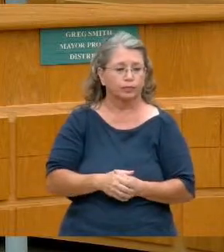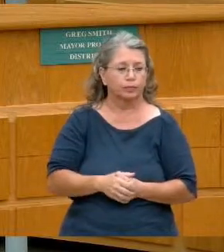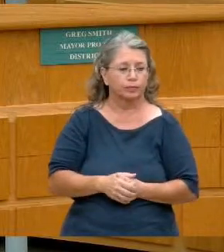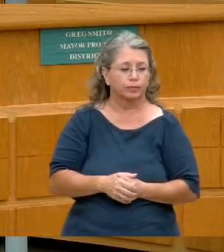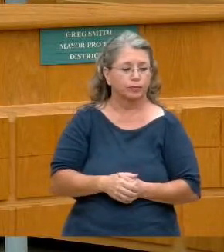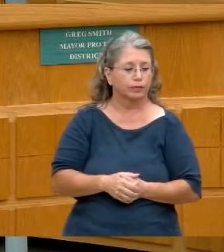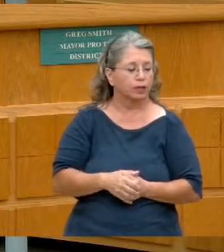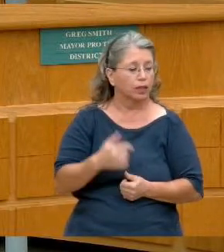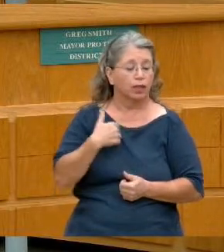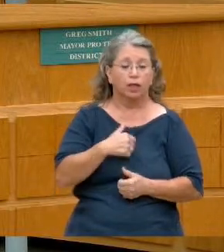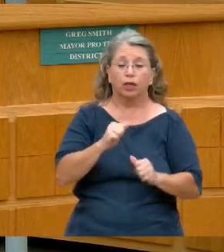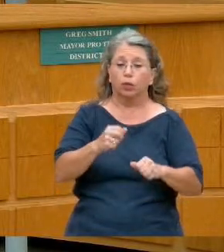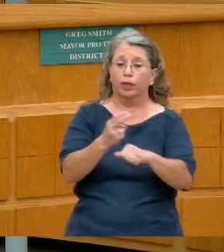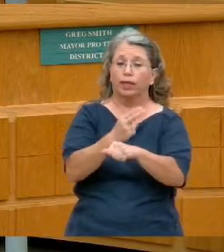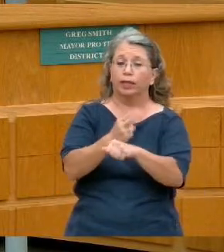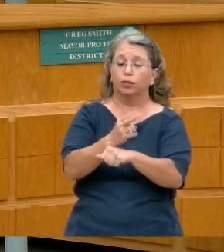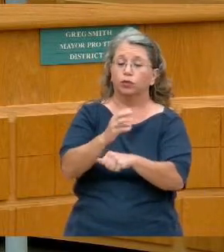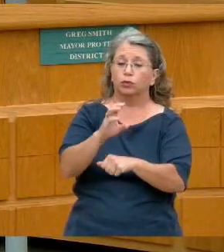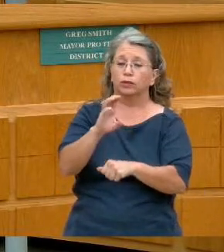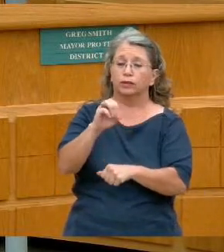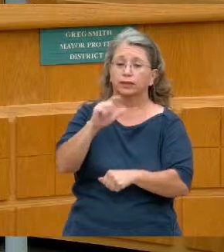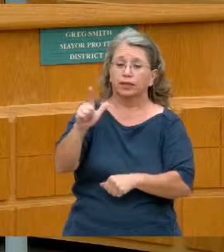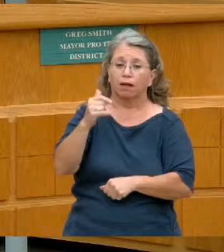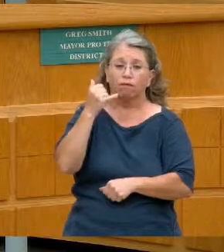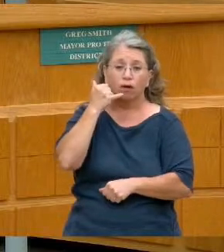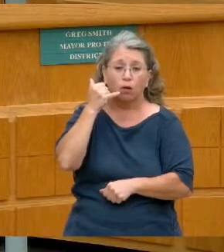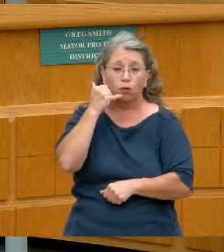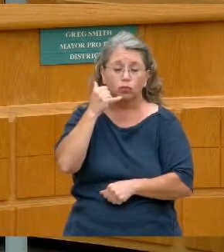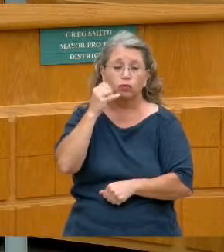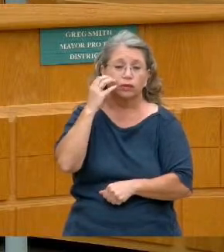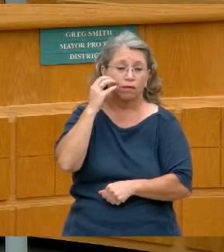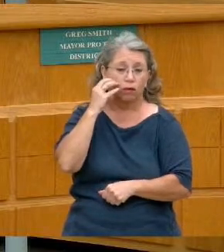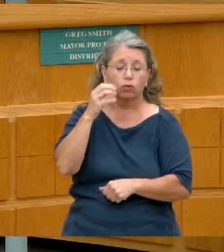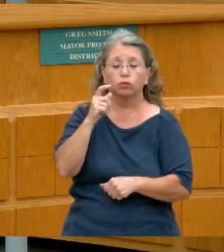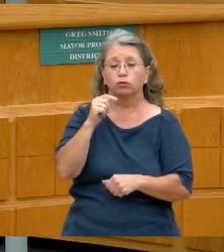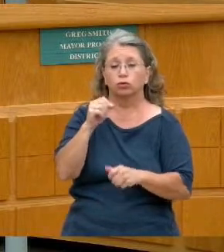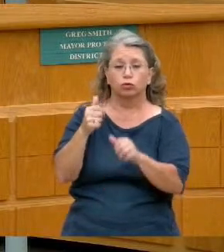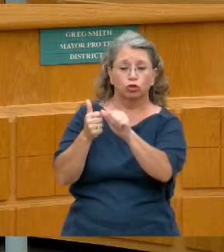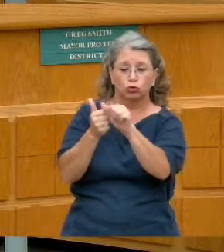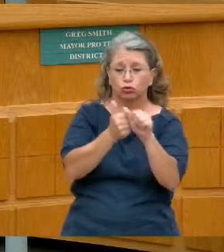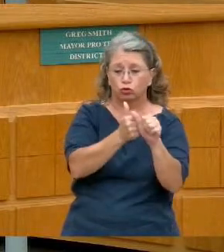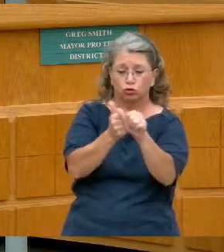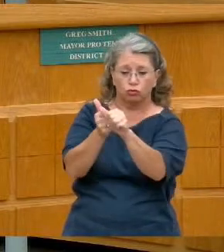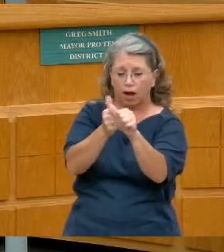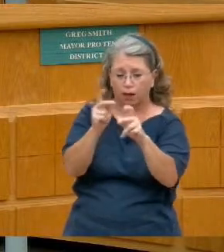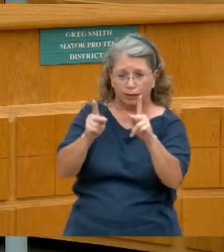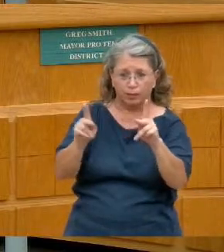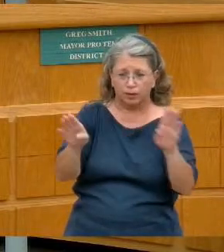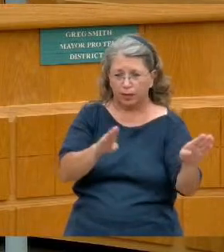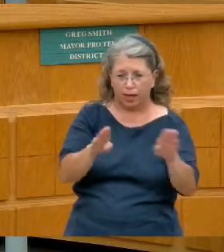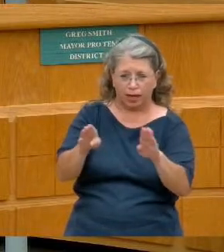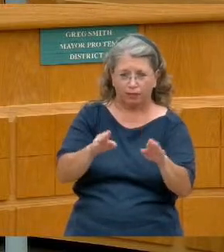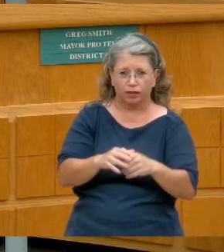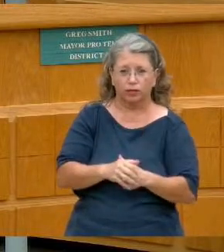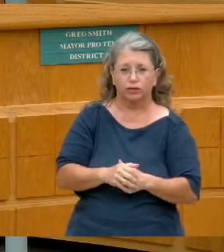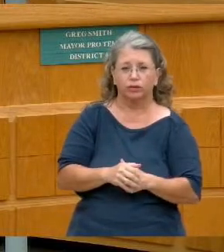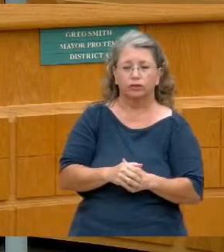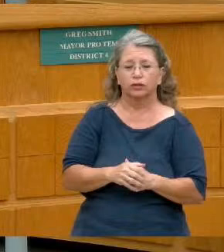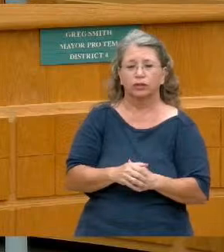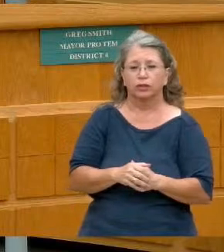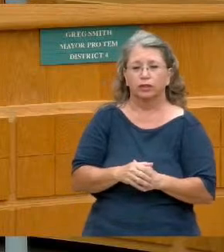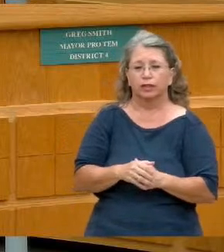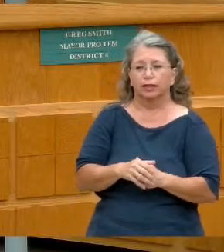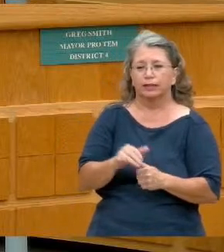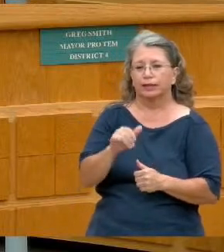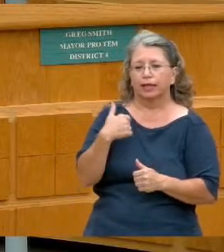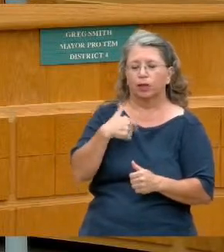behavior and assess how hot is it going to get. So you turn the dial up, it's almost like this is seeing how high is the